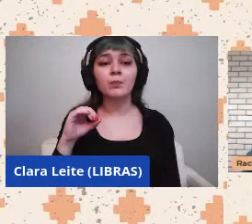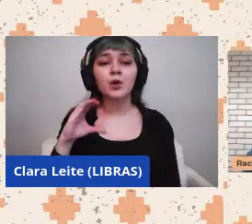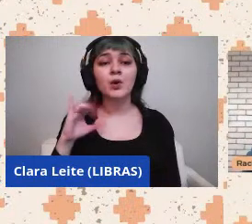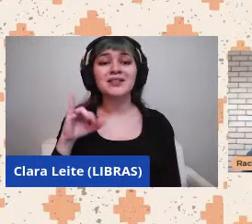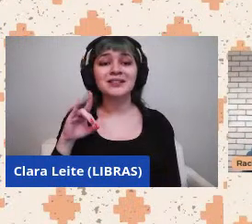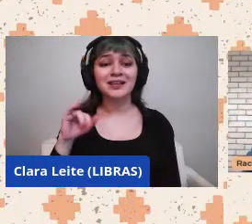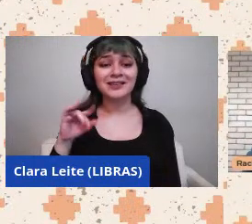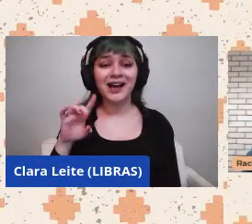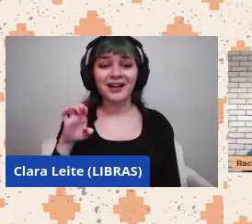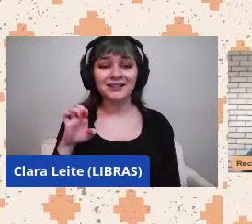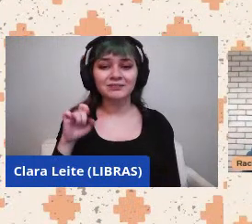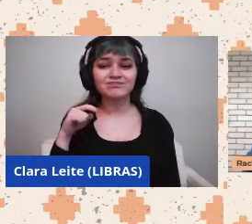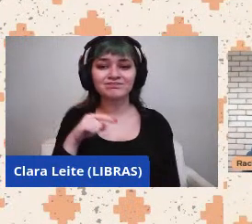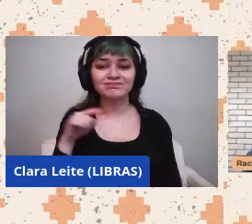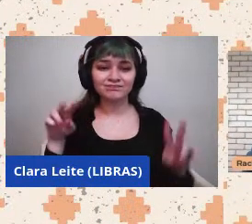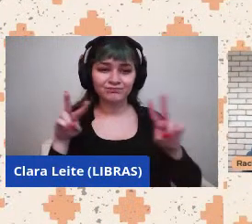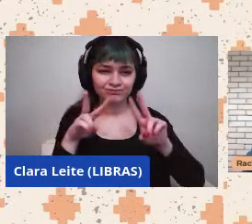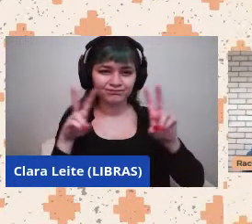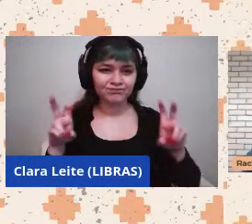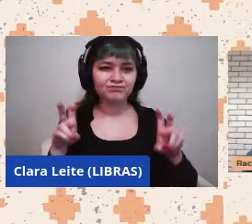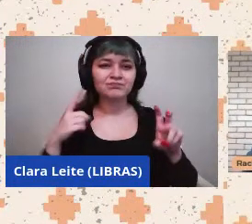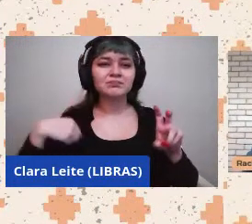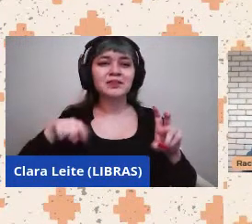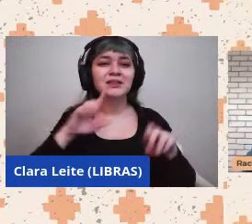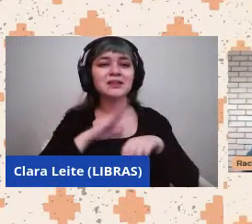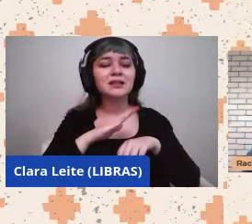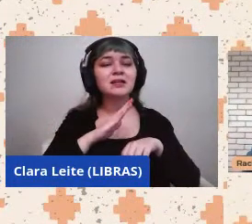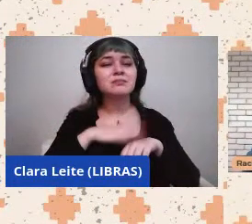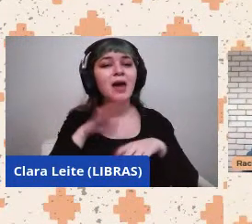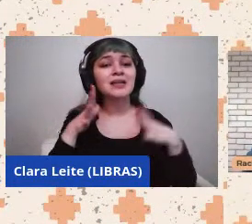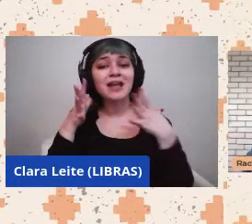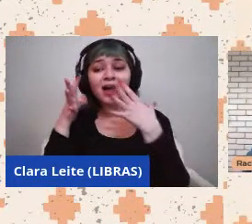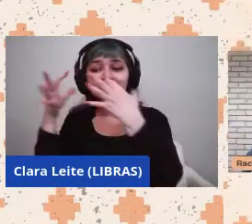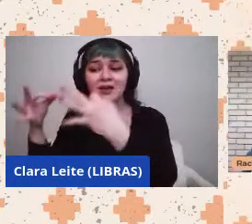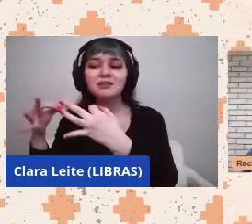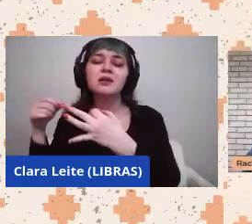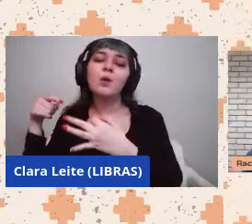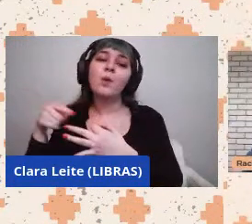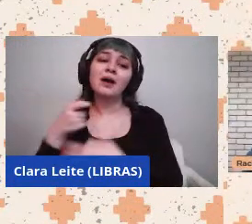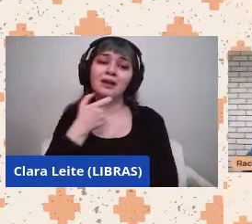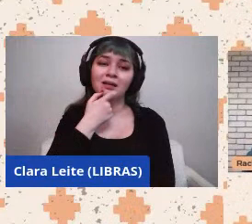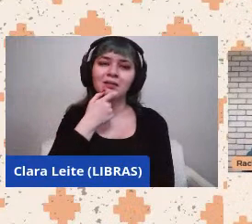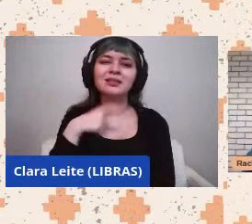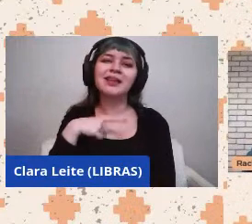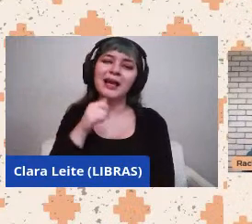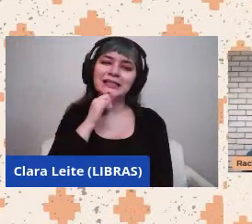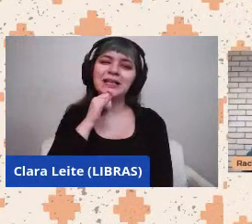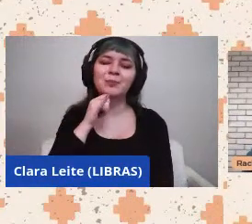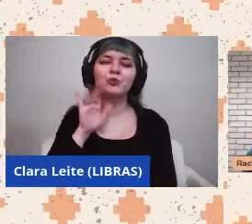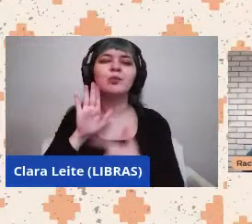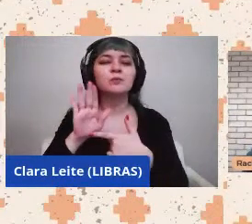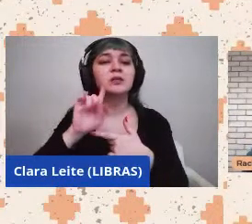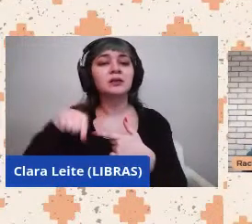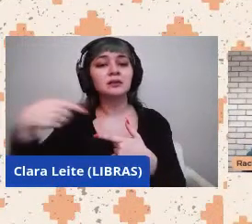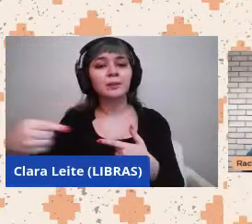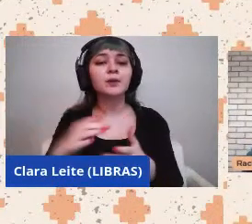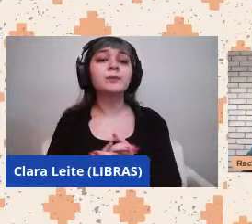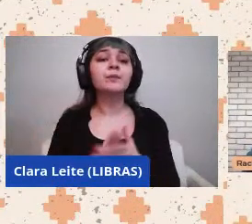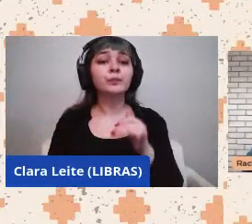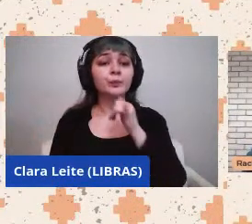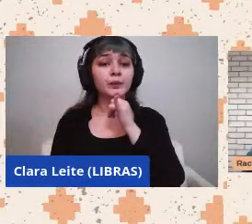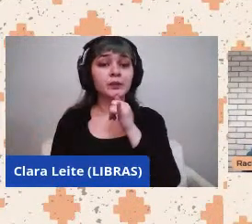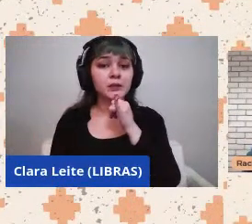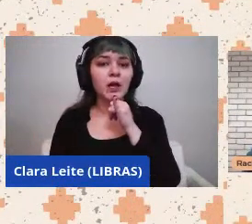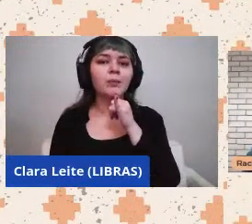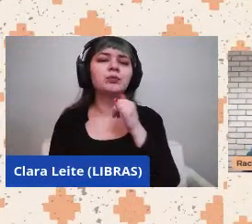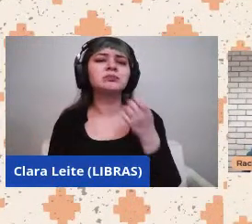which most attention is given in England. And I've got some examples of this to show you later. So for example,